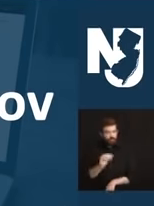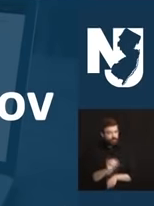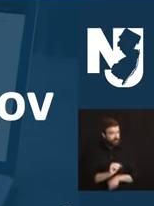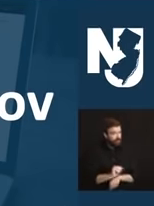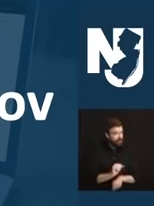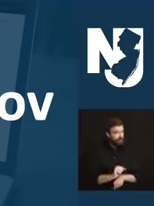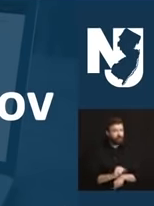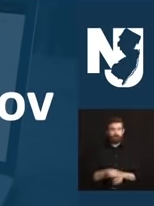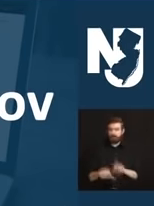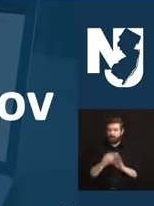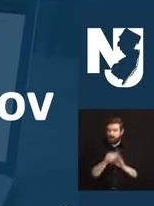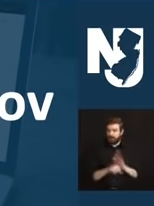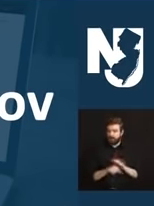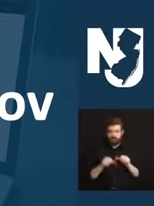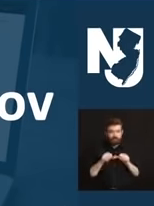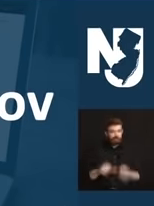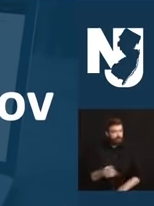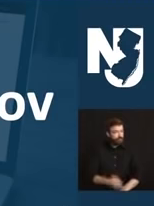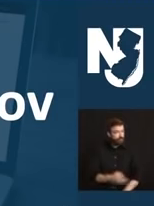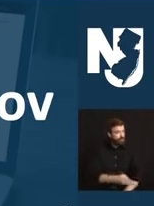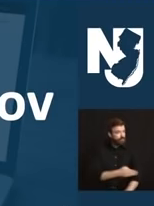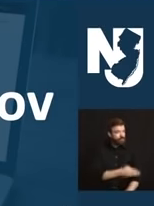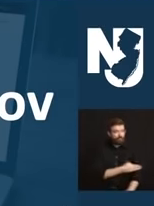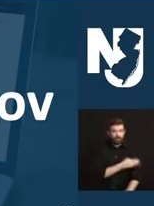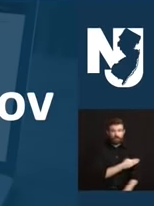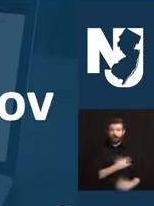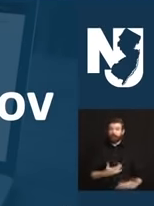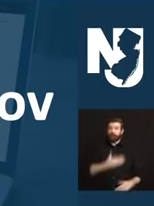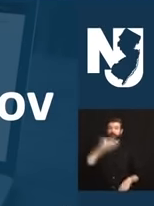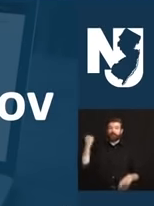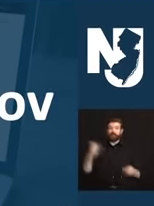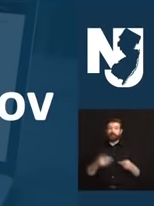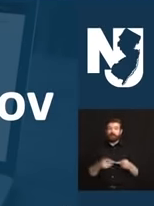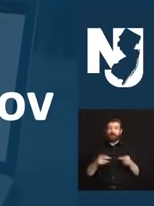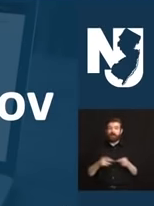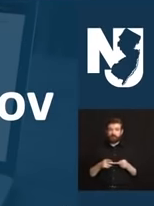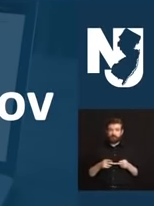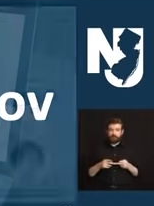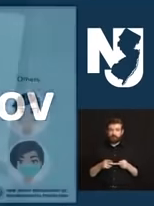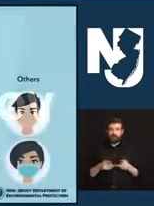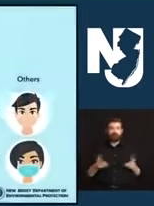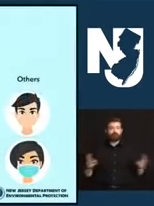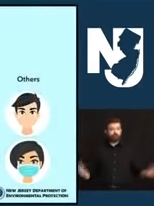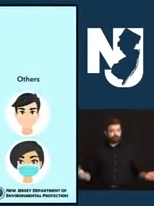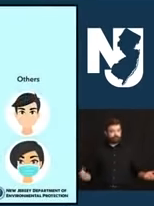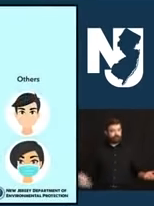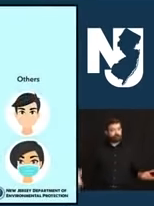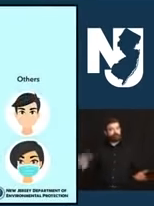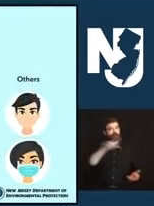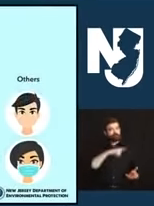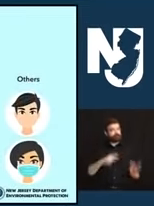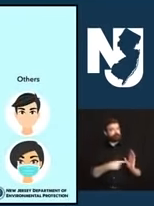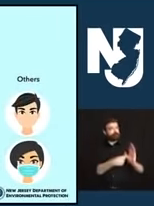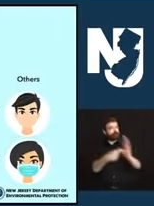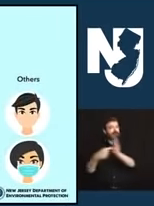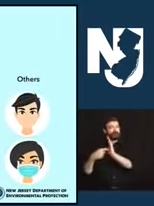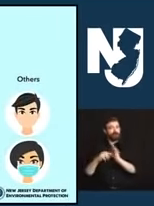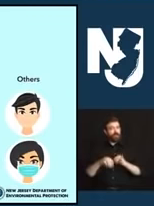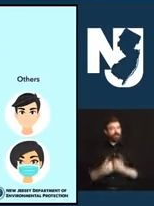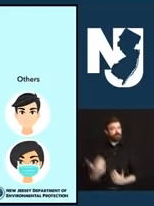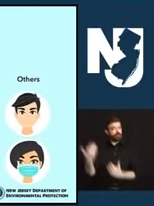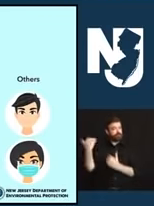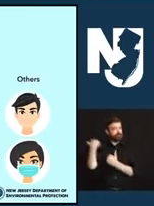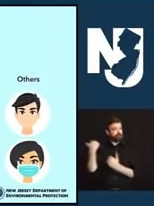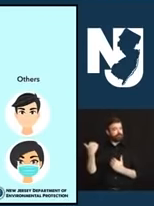place. And right now, that means being an example of personal responsibility. We have to keep practicing